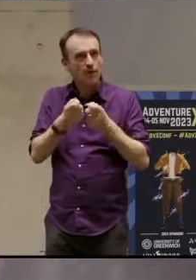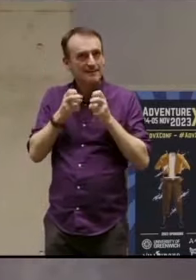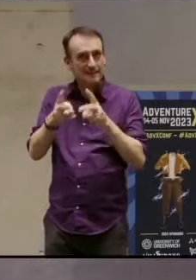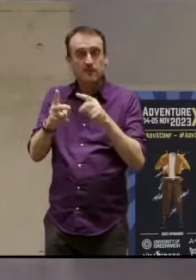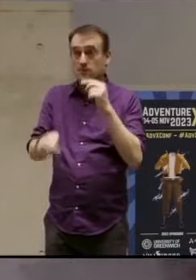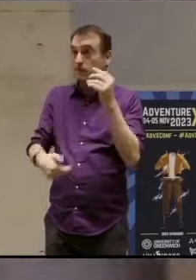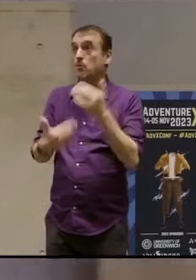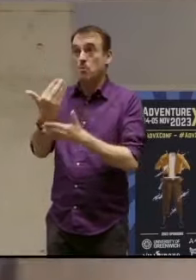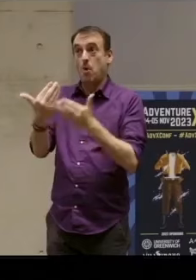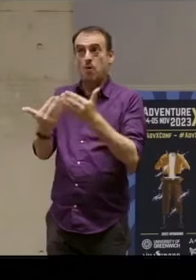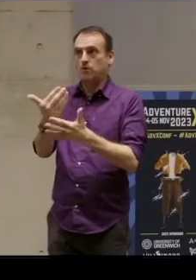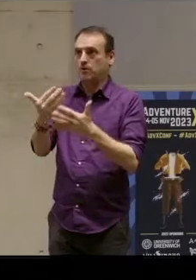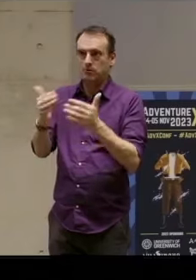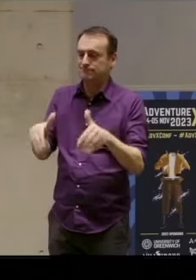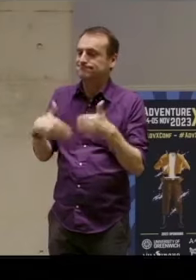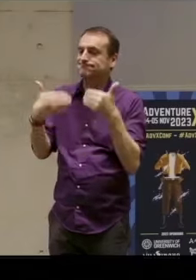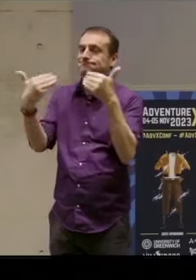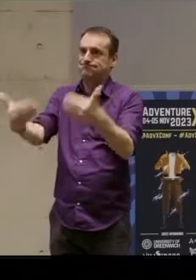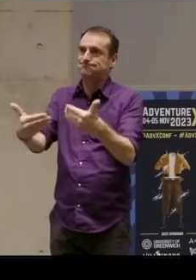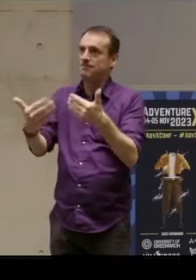time.